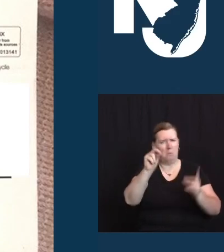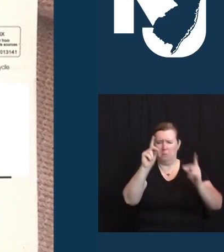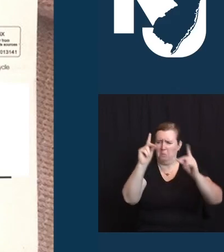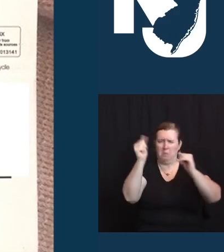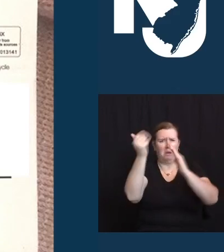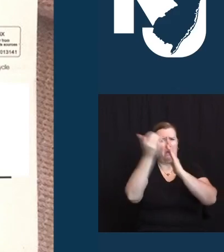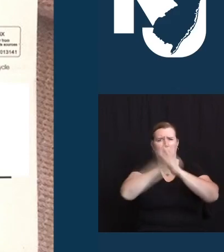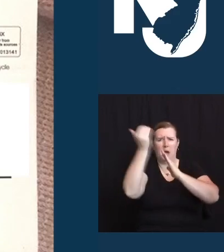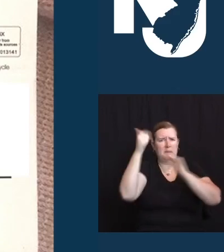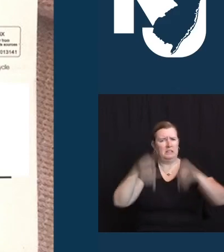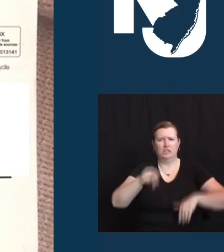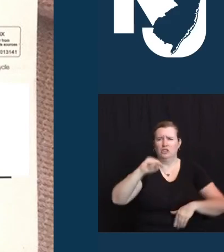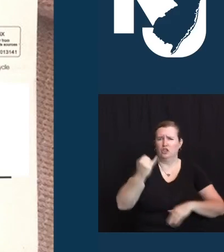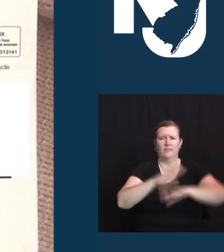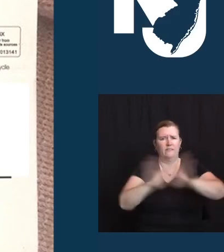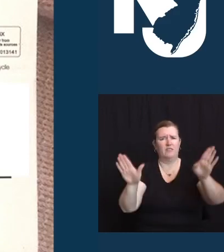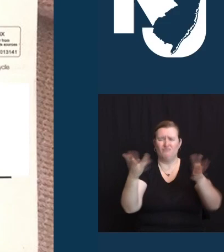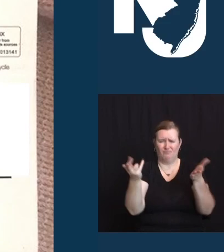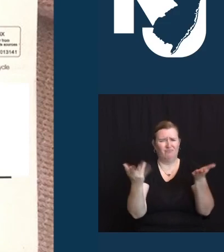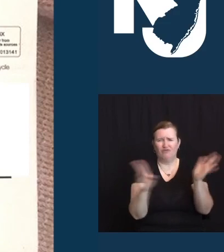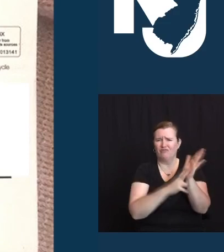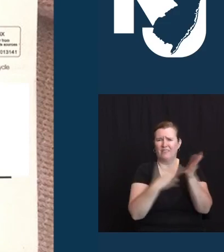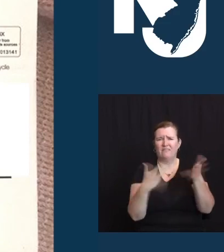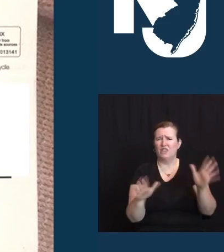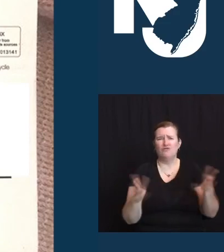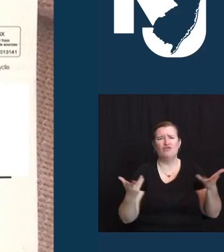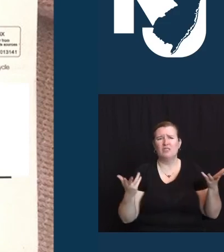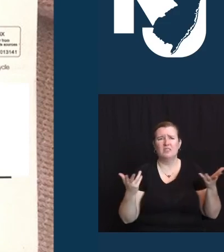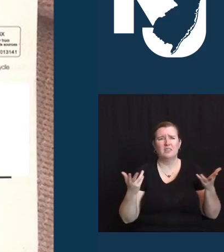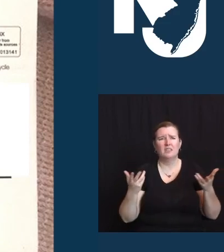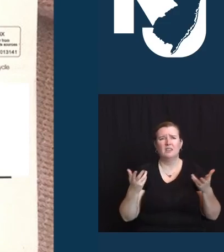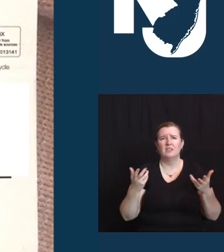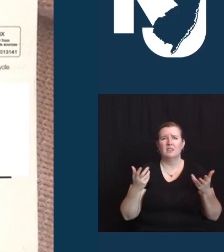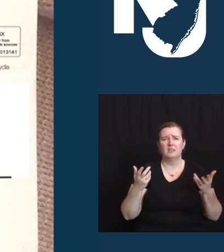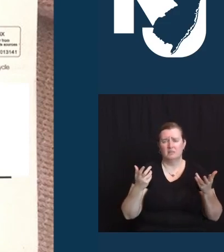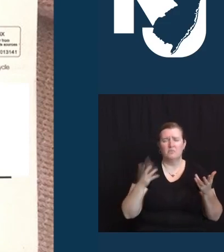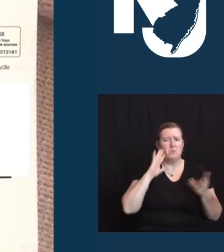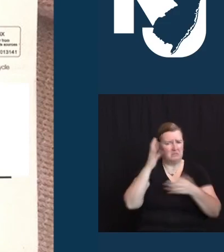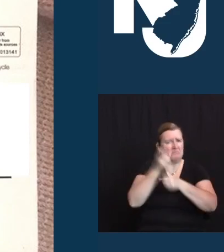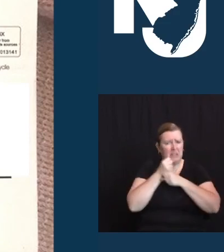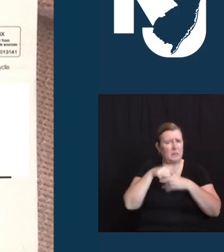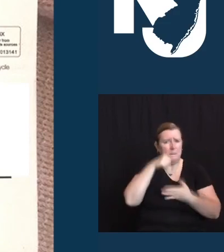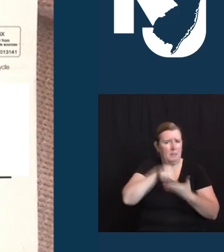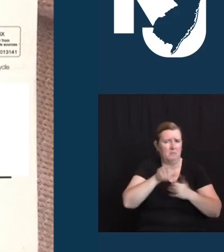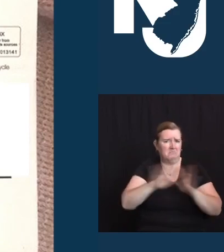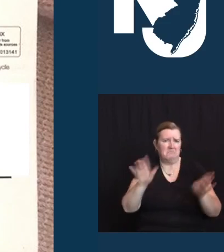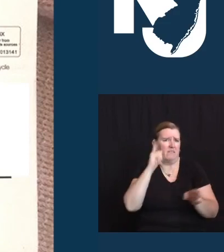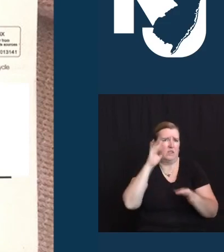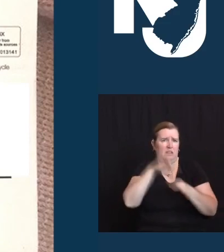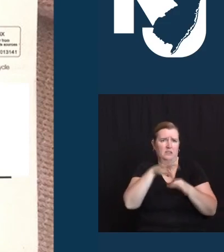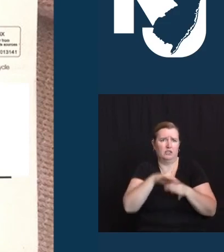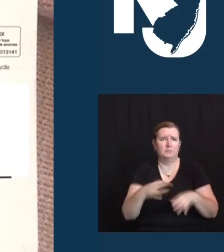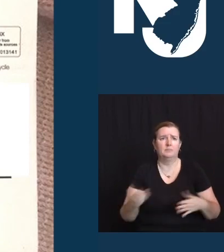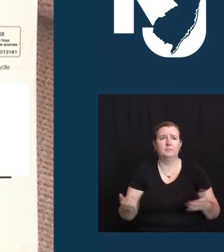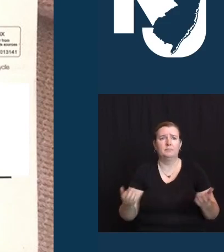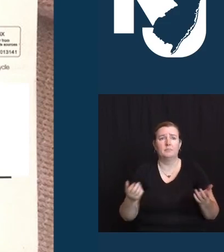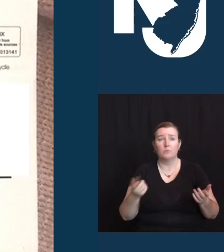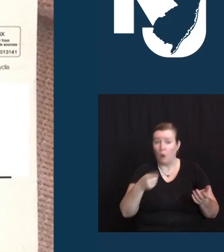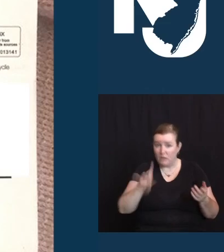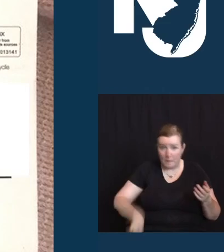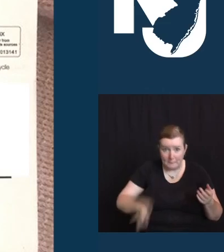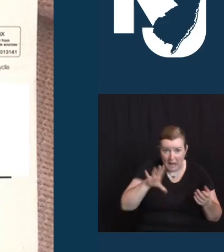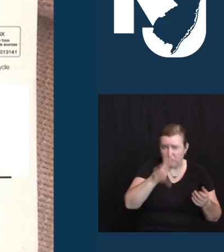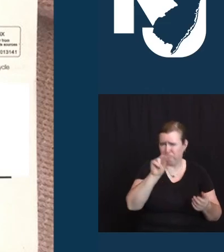you're registered. Secondly, you do not need to worry about return postage for your ballot. The ballot you receive will include